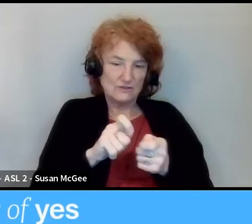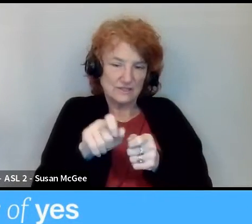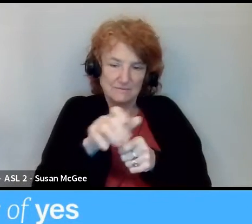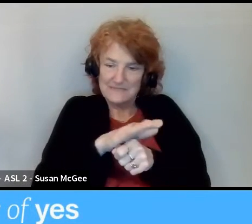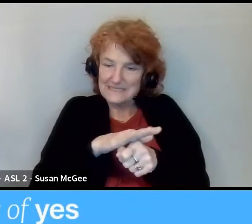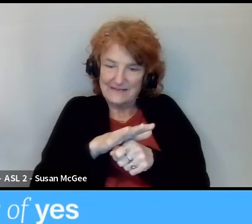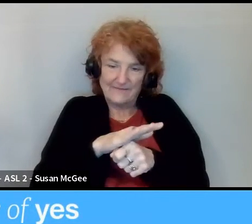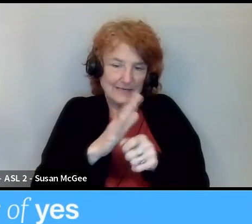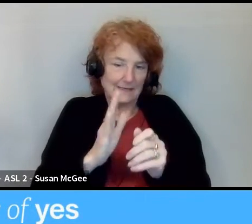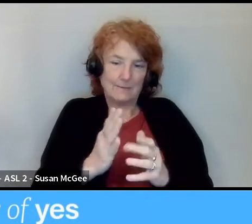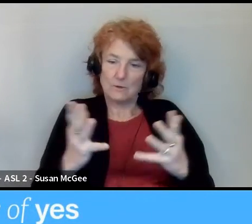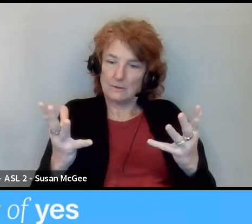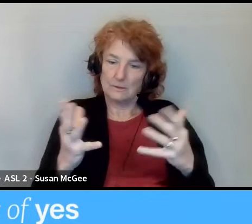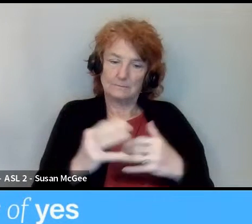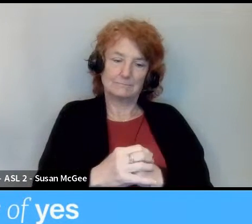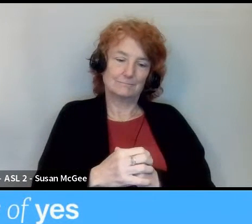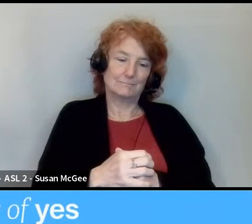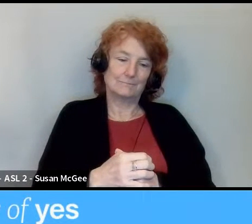Thank you.